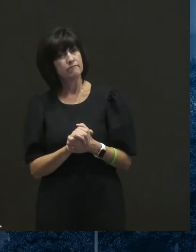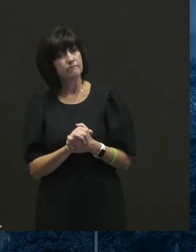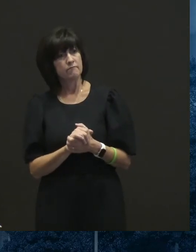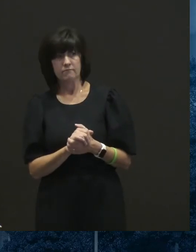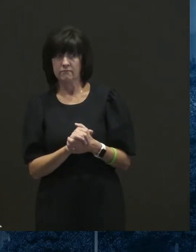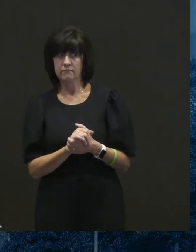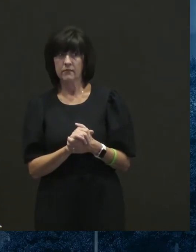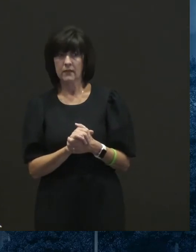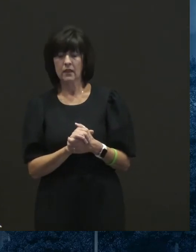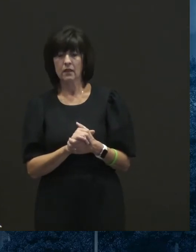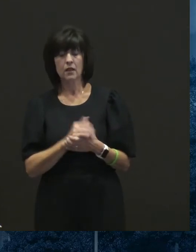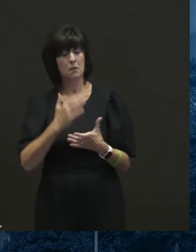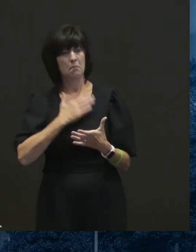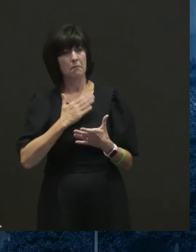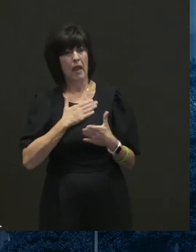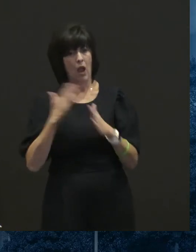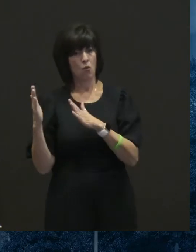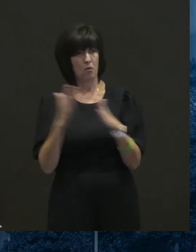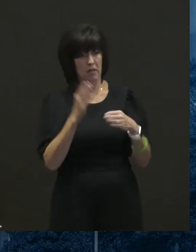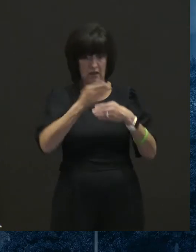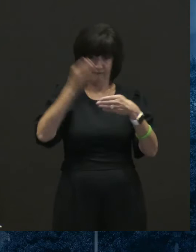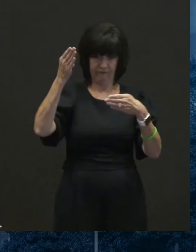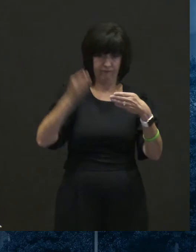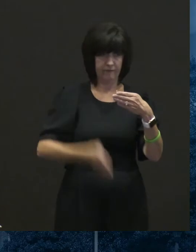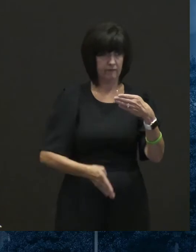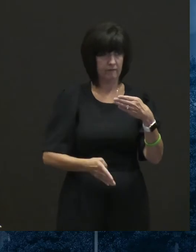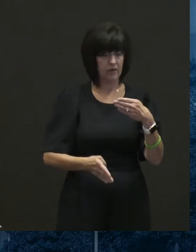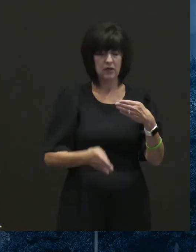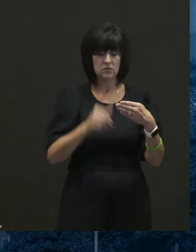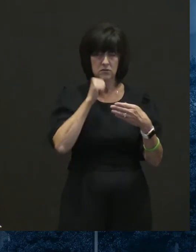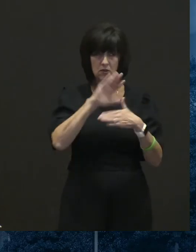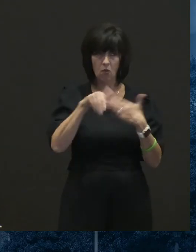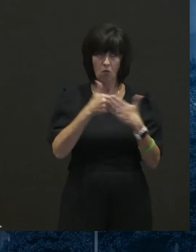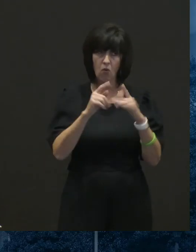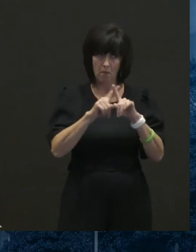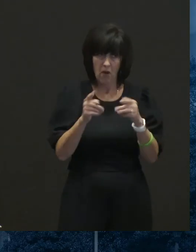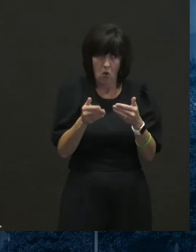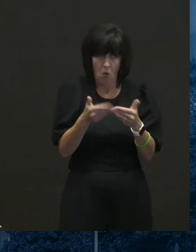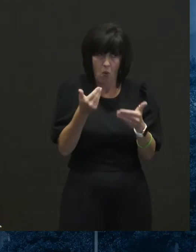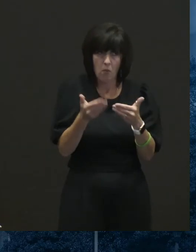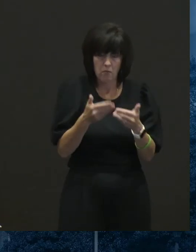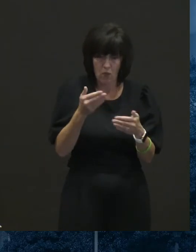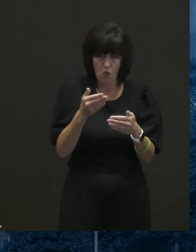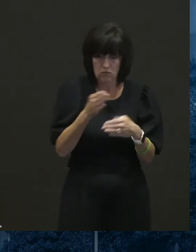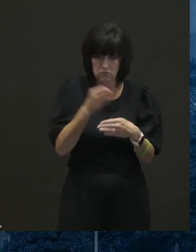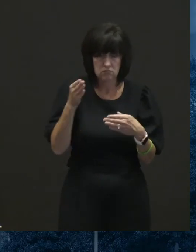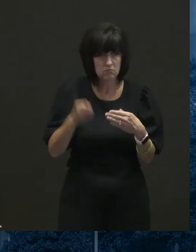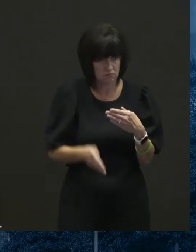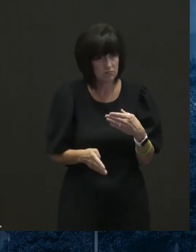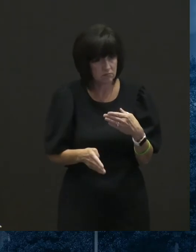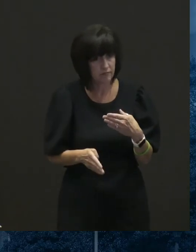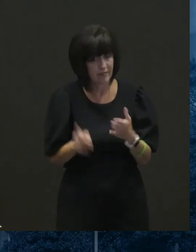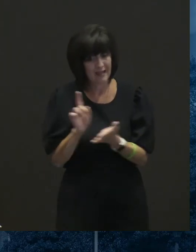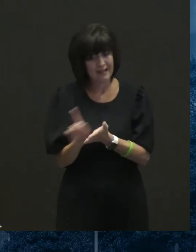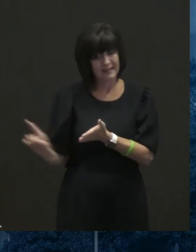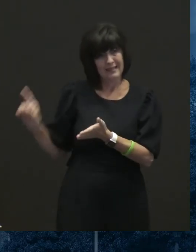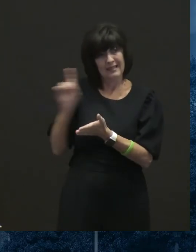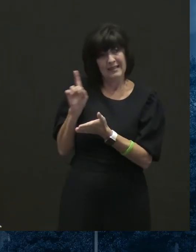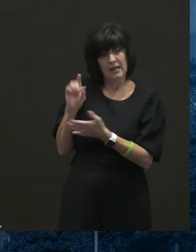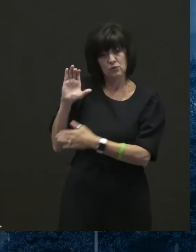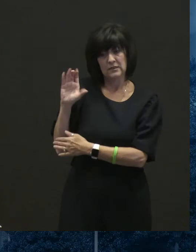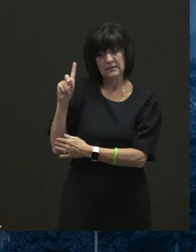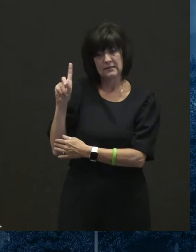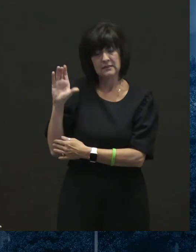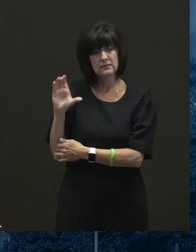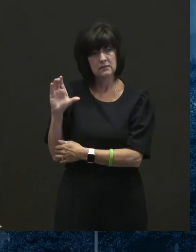much of our plan completed, at least as it relates to what information we have now. Now, last week, CDC did